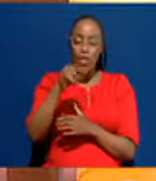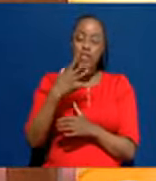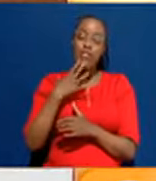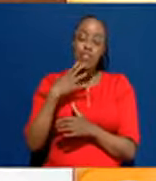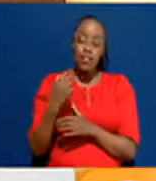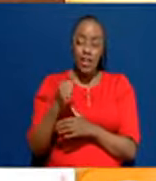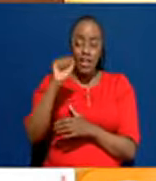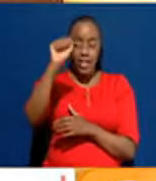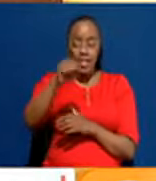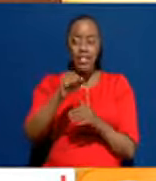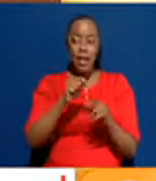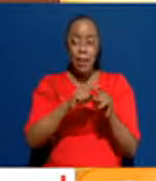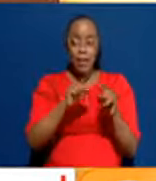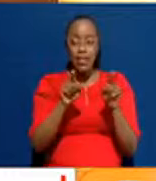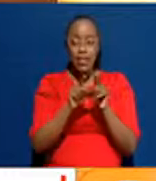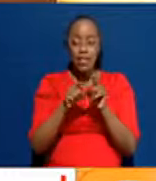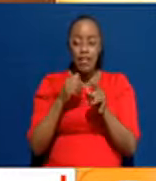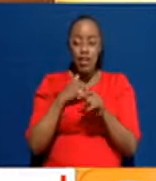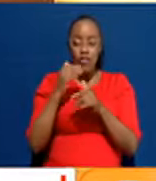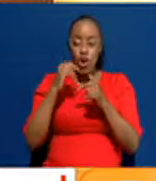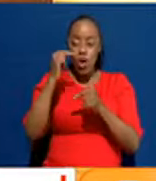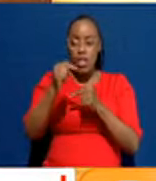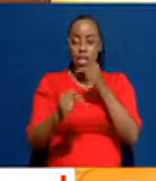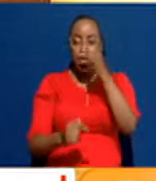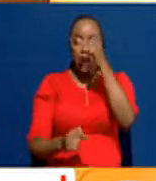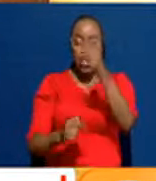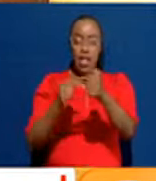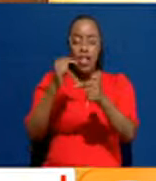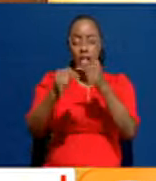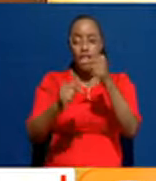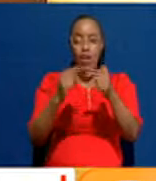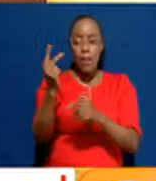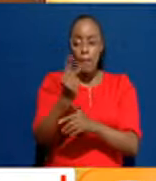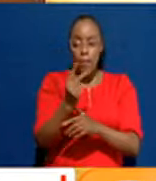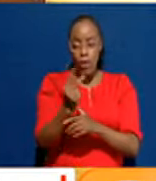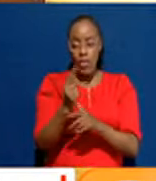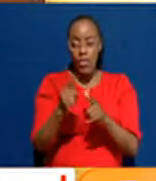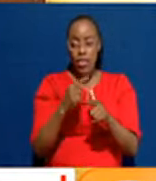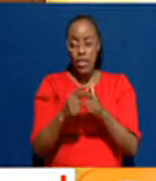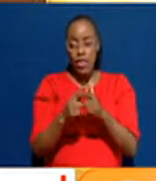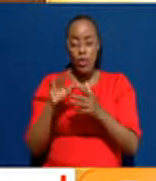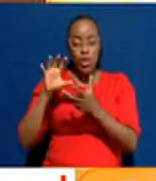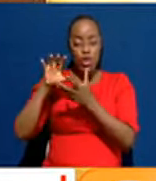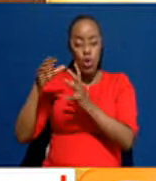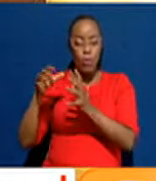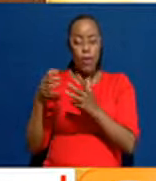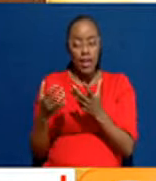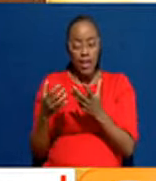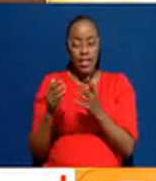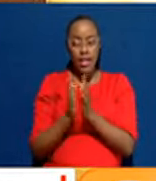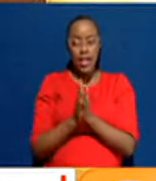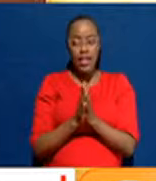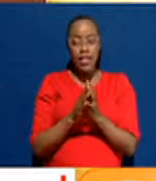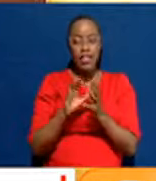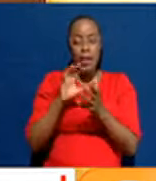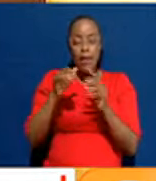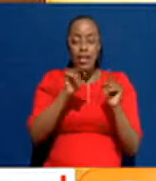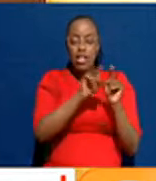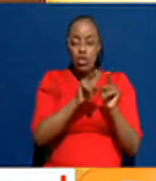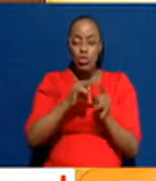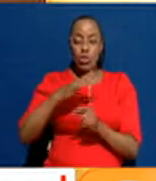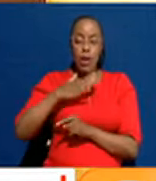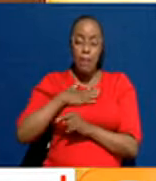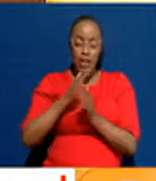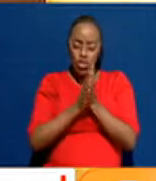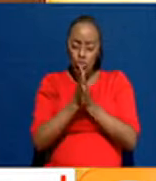times, back-to-back Olympic titles, it will motivate young generation and it will motivate me as well, and